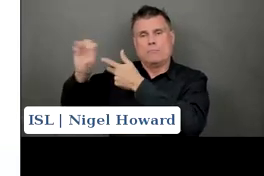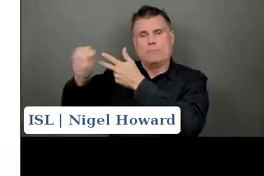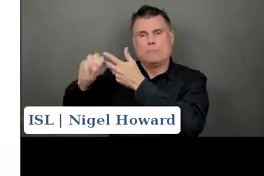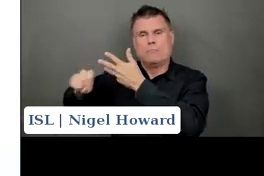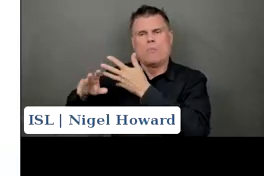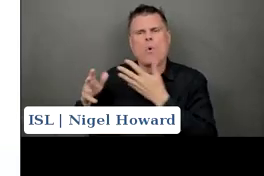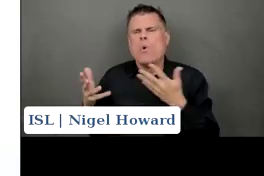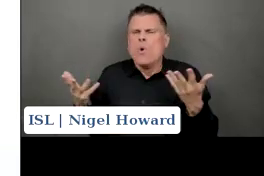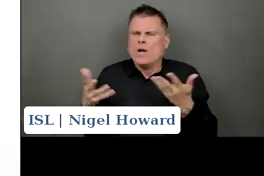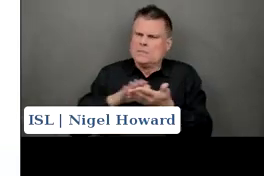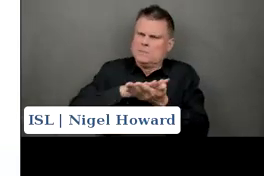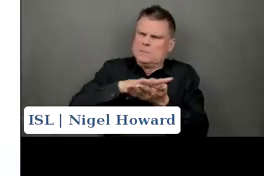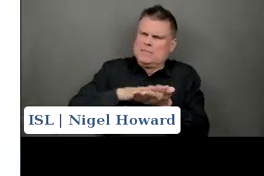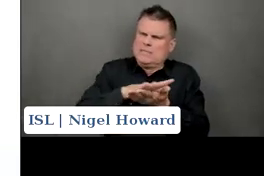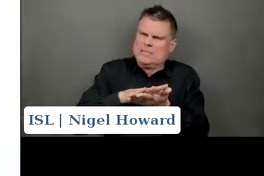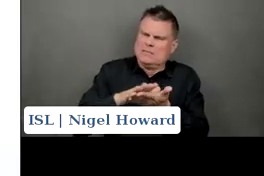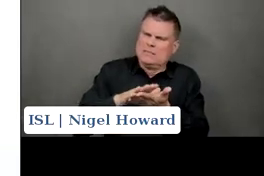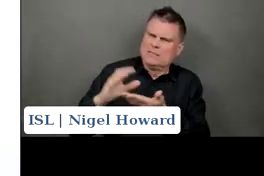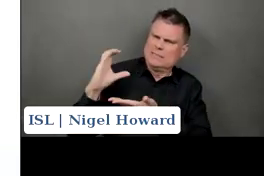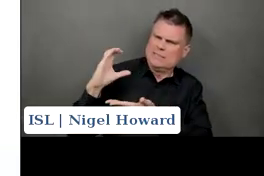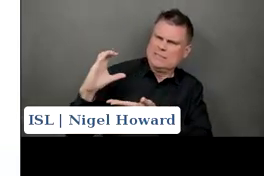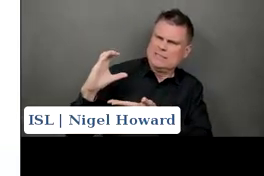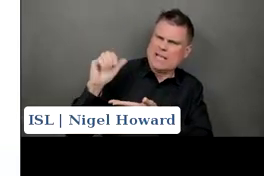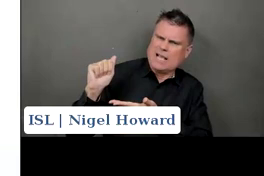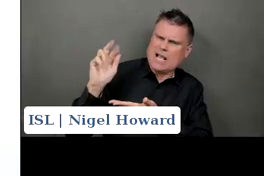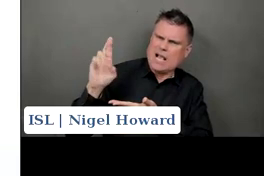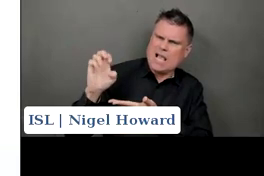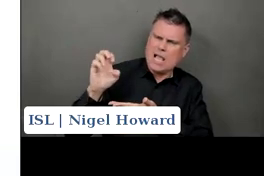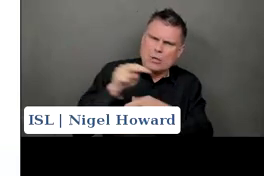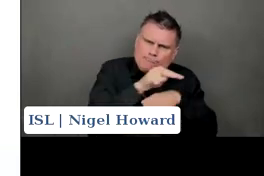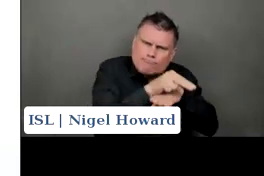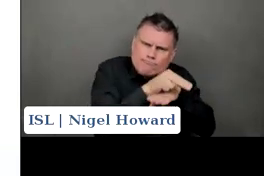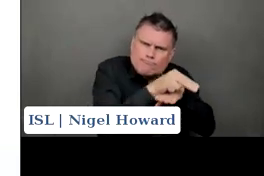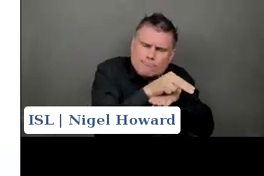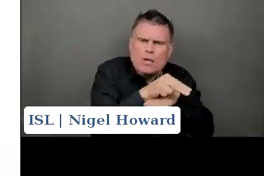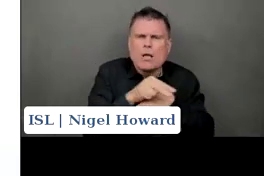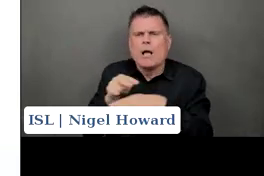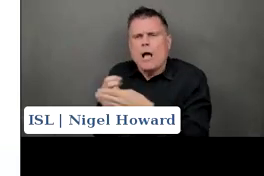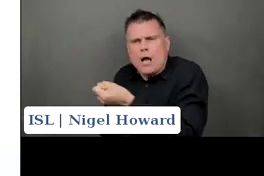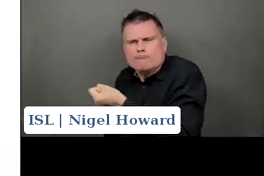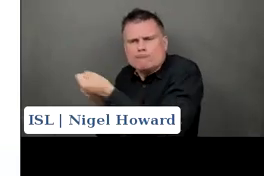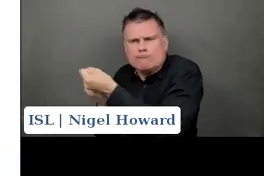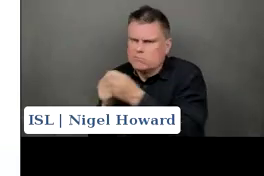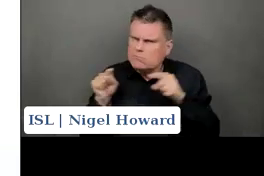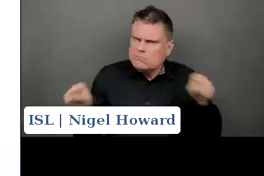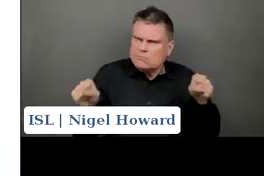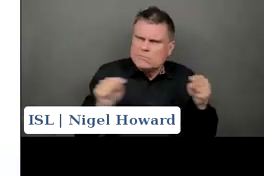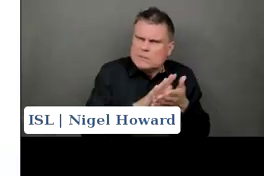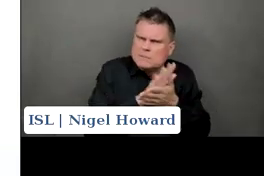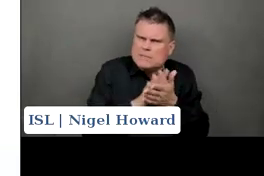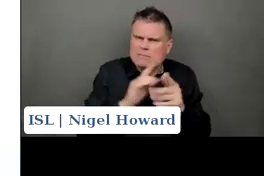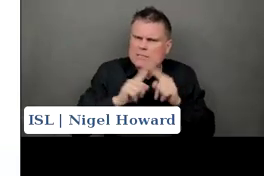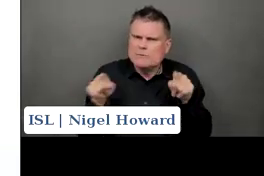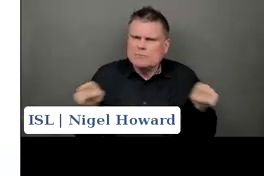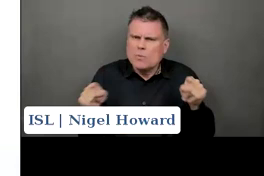to? And perhaps we'll come back to this later on in the webinar as we go through, but we'd love to hear from